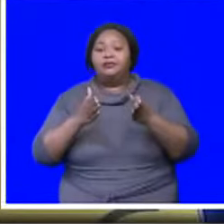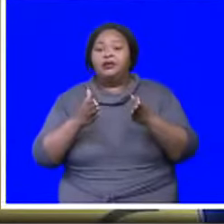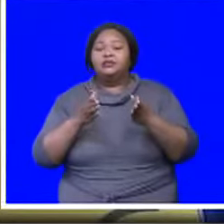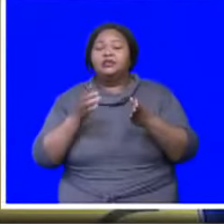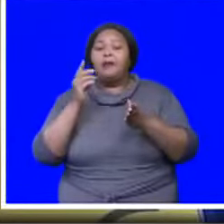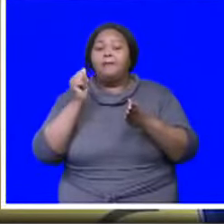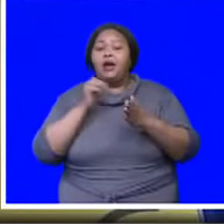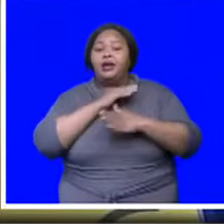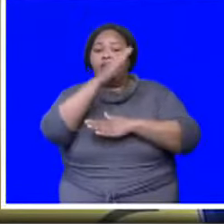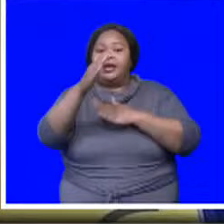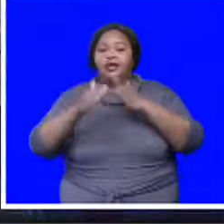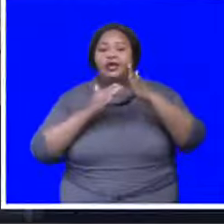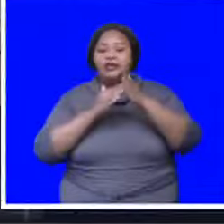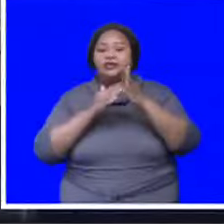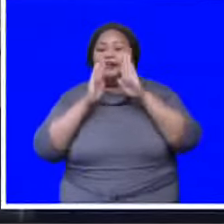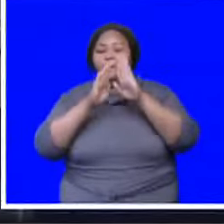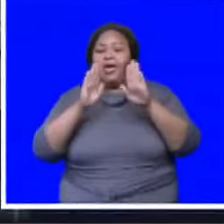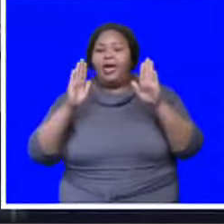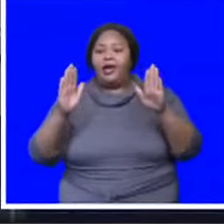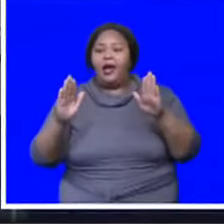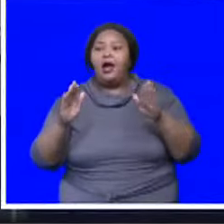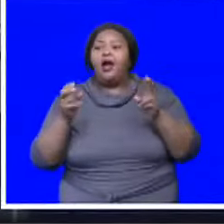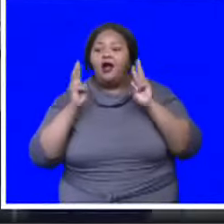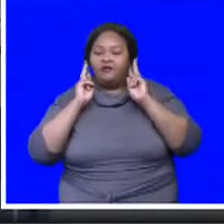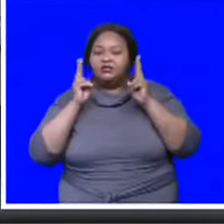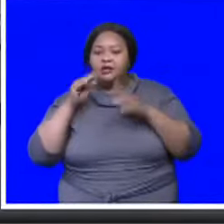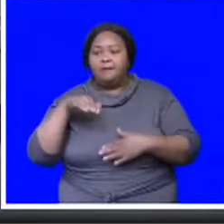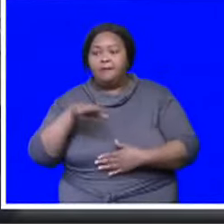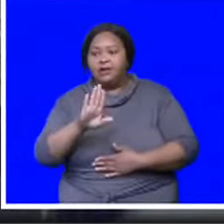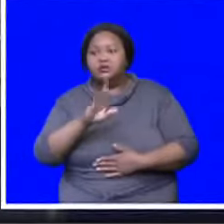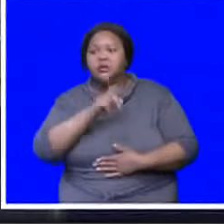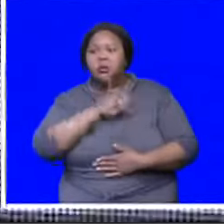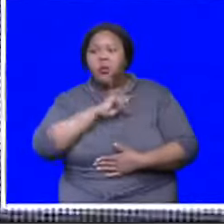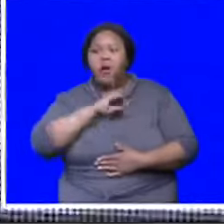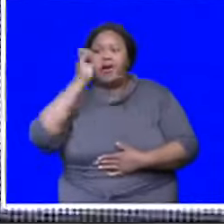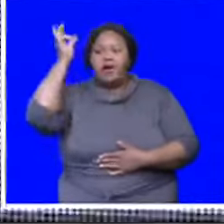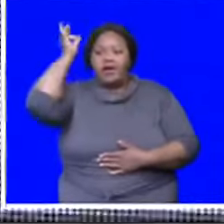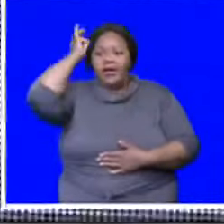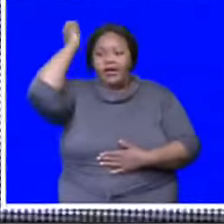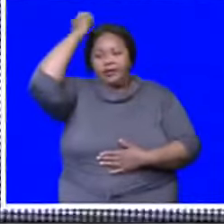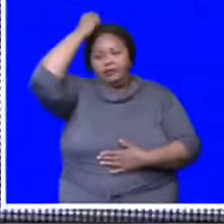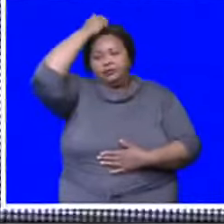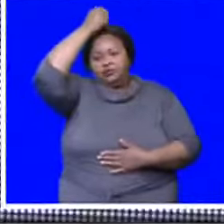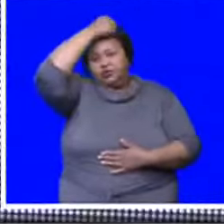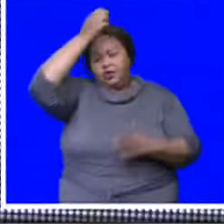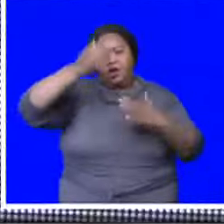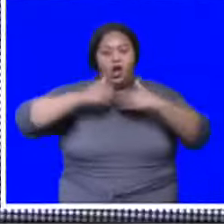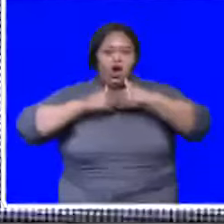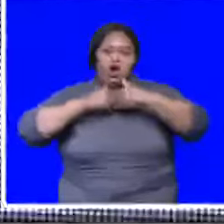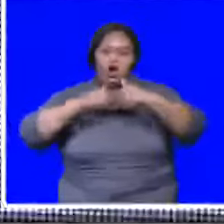Majesty King Mswati III launched through the Prime Minister Cleopas Dlamini. The currency project was started in